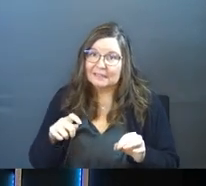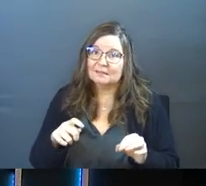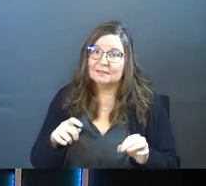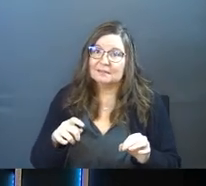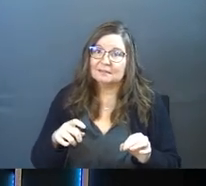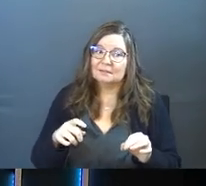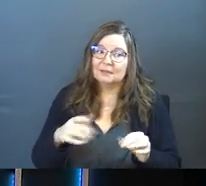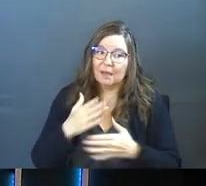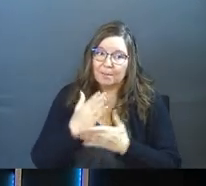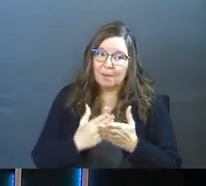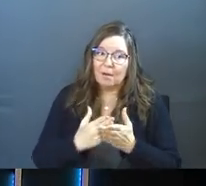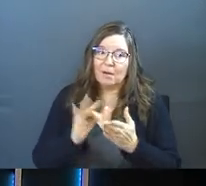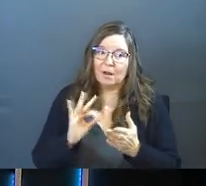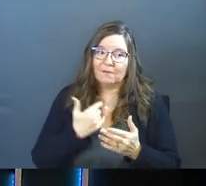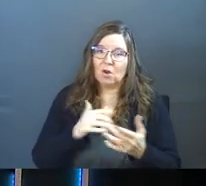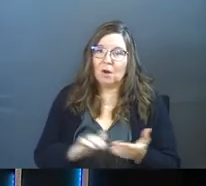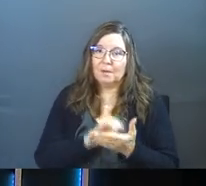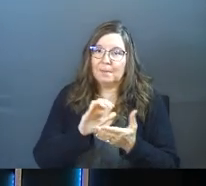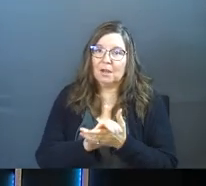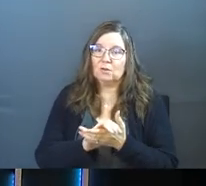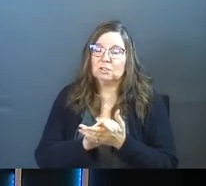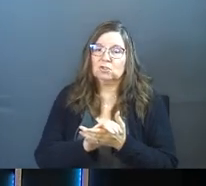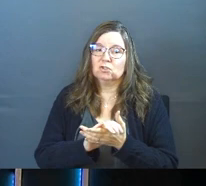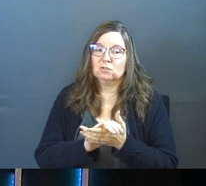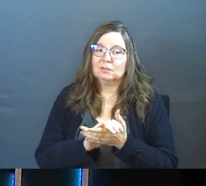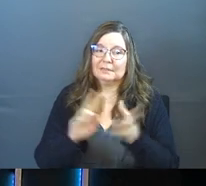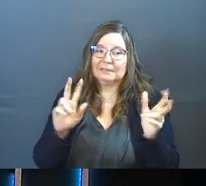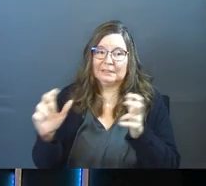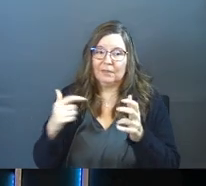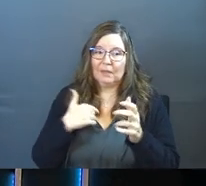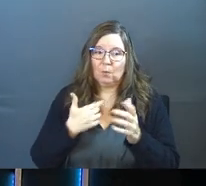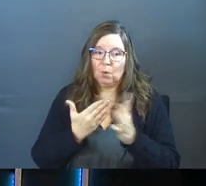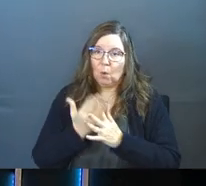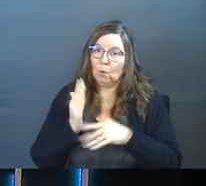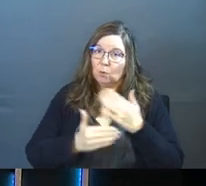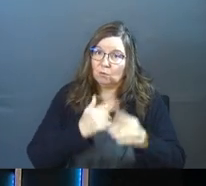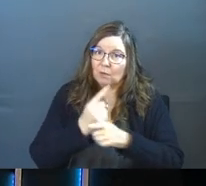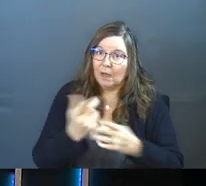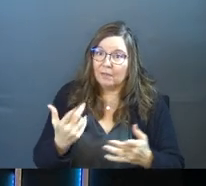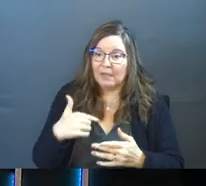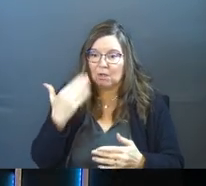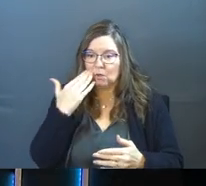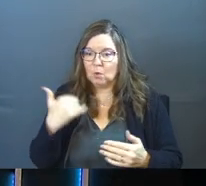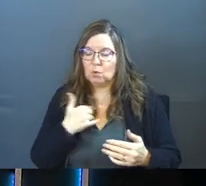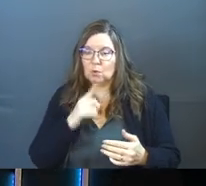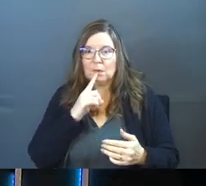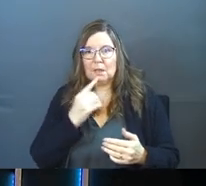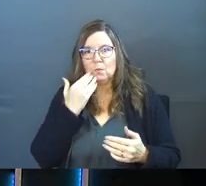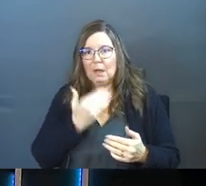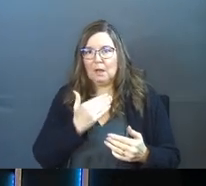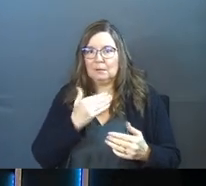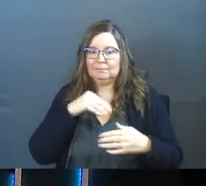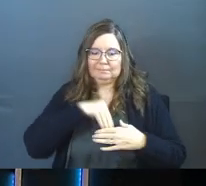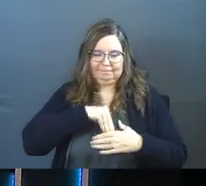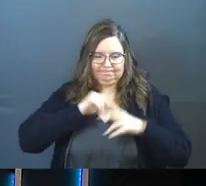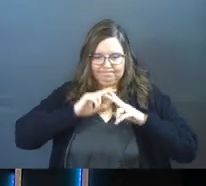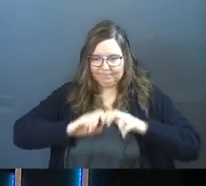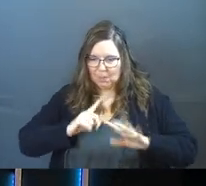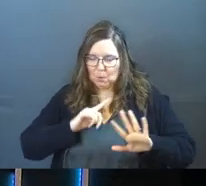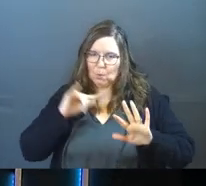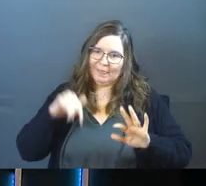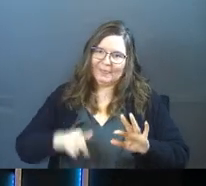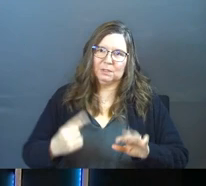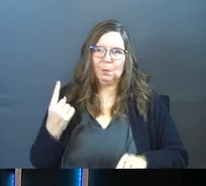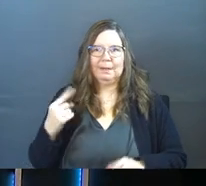be part of our marriage series that we're going to go through, right? Like, they know you guys super well in and out, and they're like,